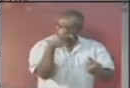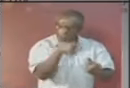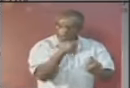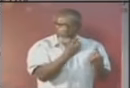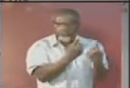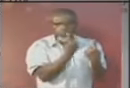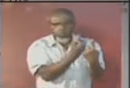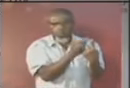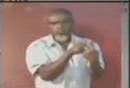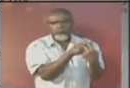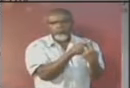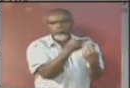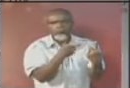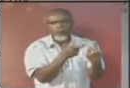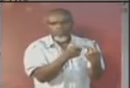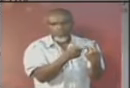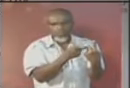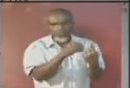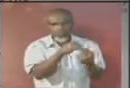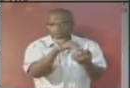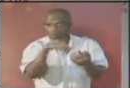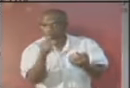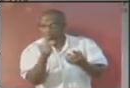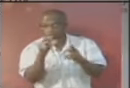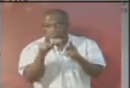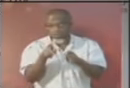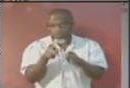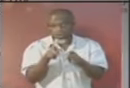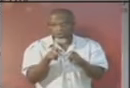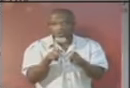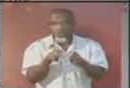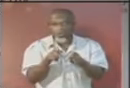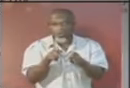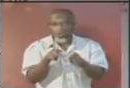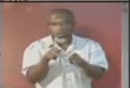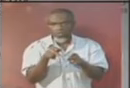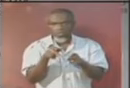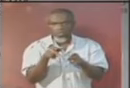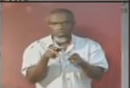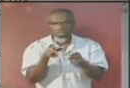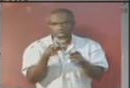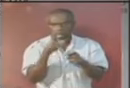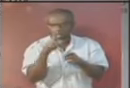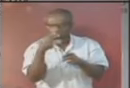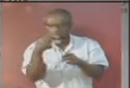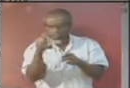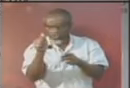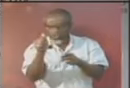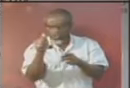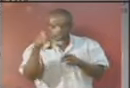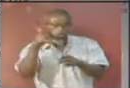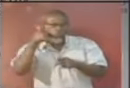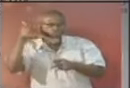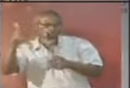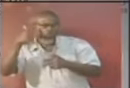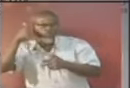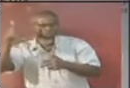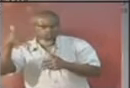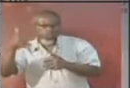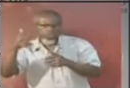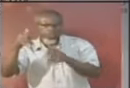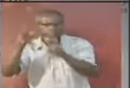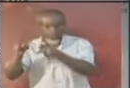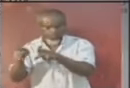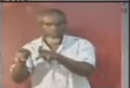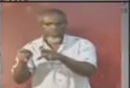with it. Some of the other RHAs have been calling their clients. We have a complete list of who got their first vaccine. Some of them have been